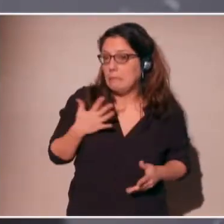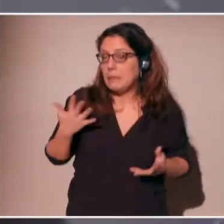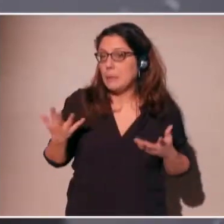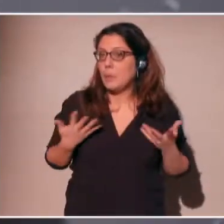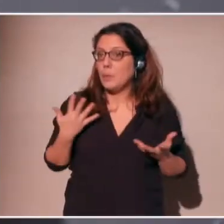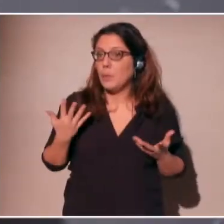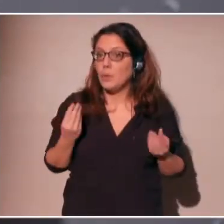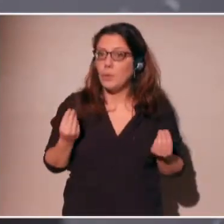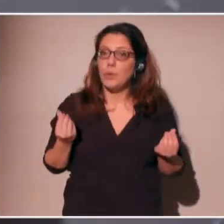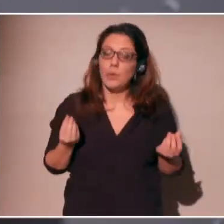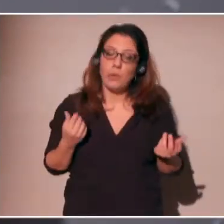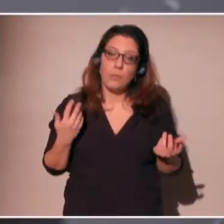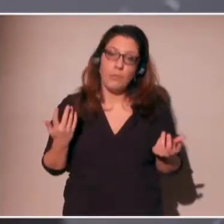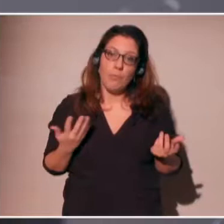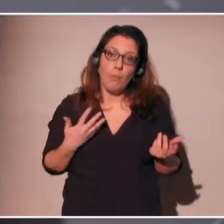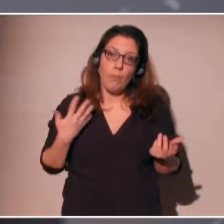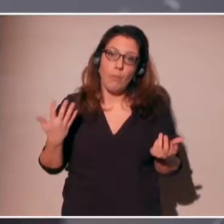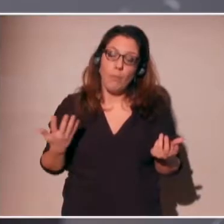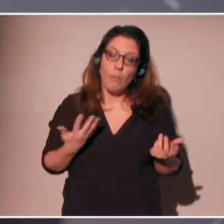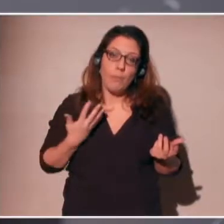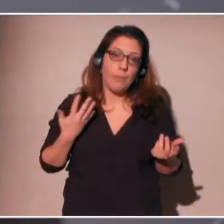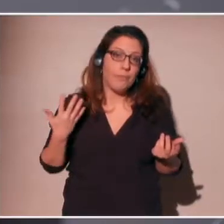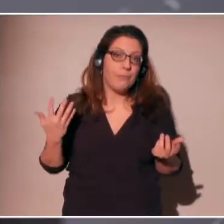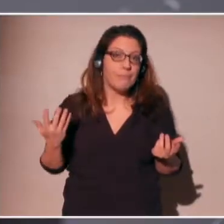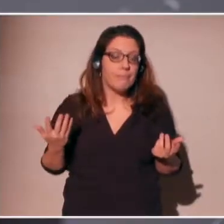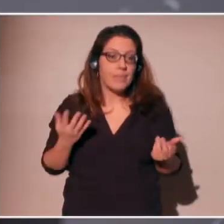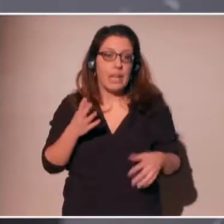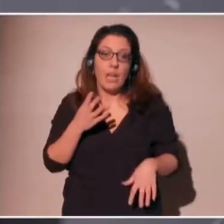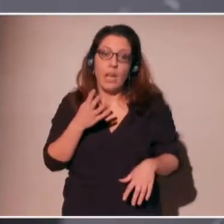different. And this being said, I think that